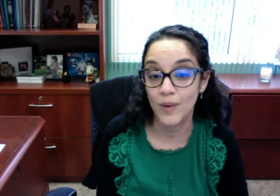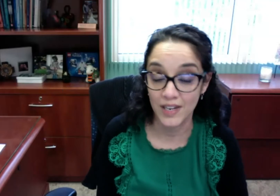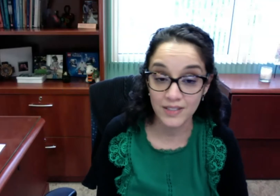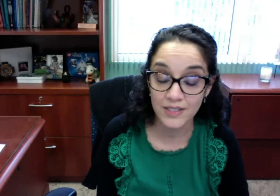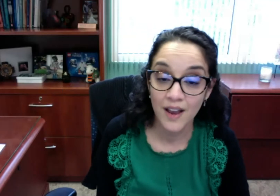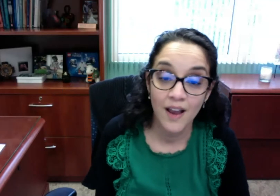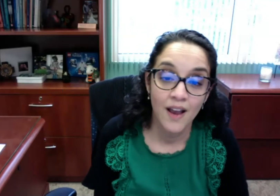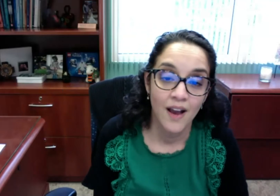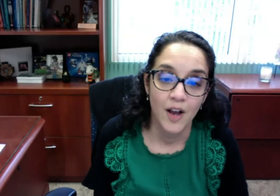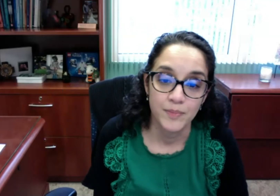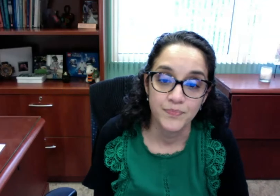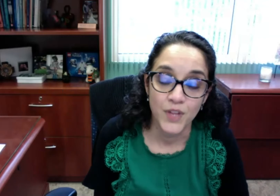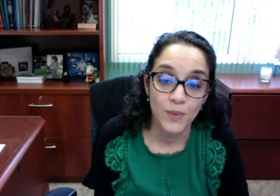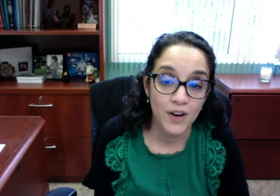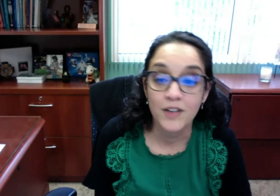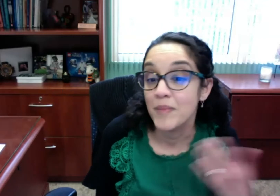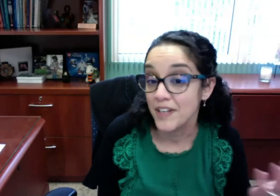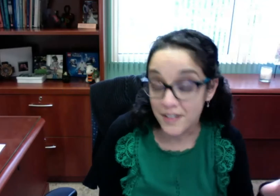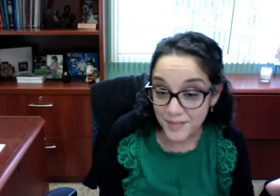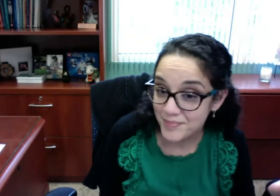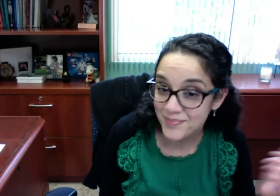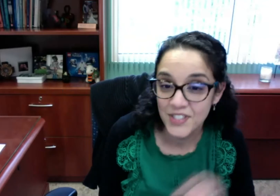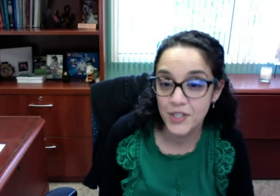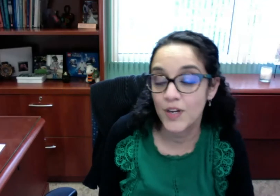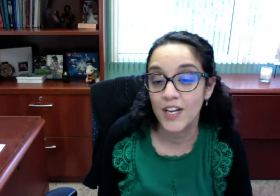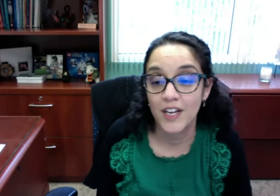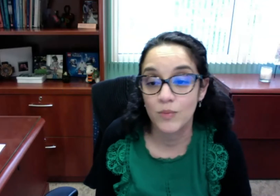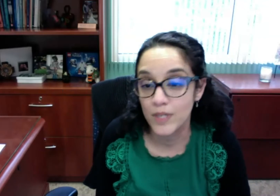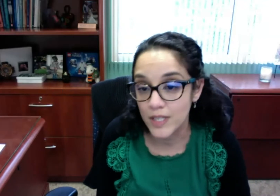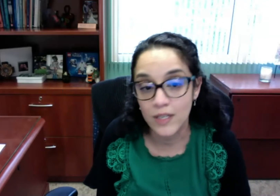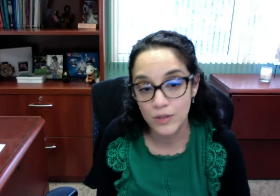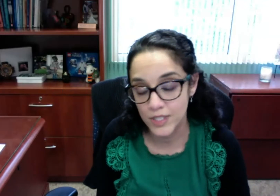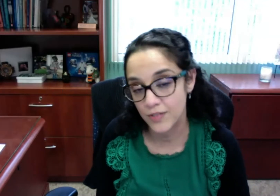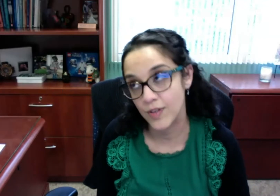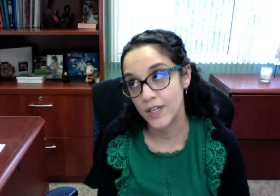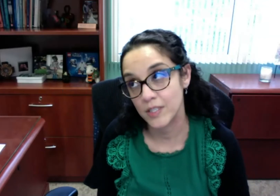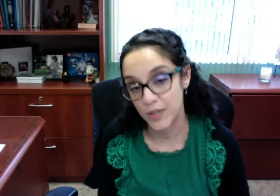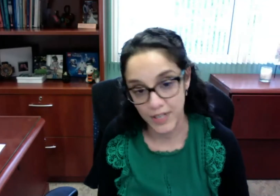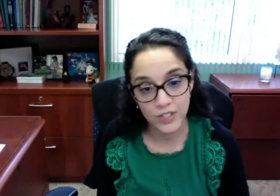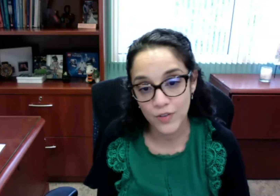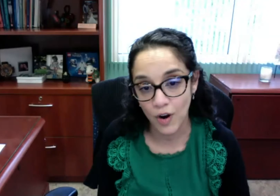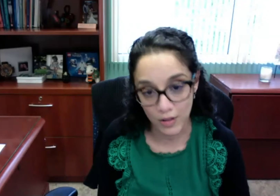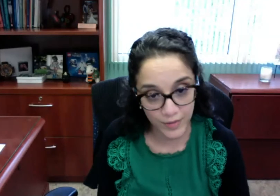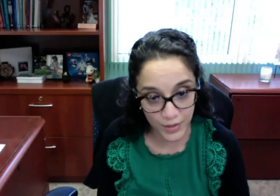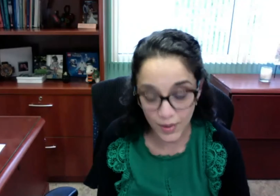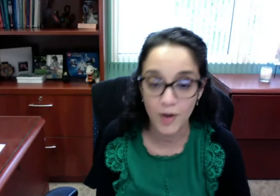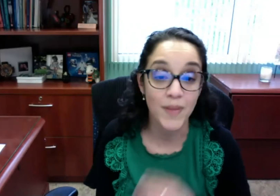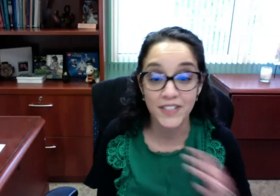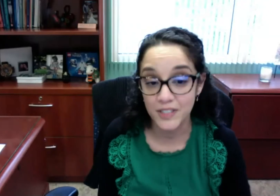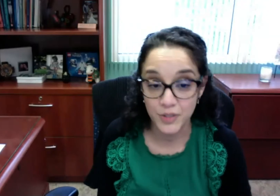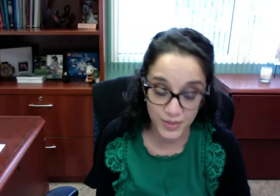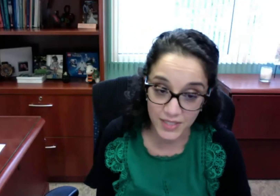new ways. We are committed to creating a really inclusive experience for all of you,